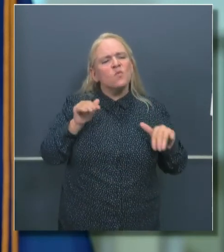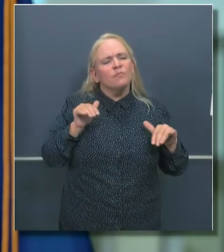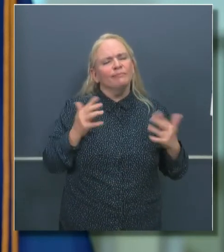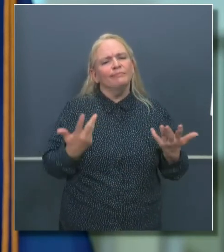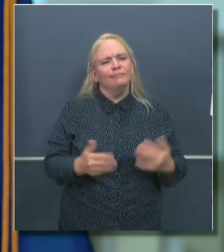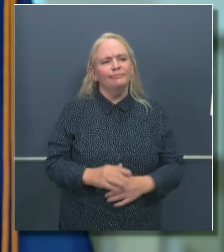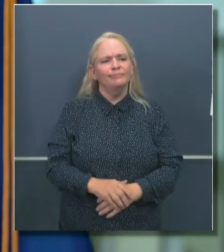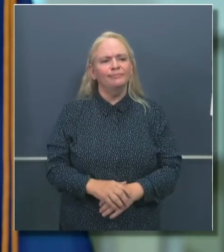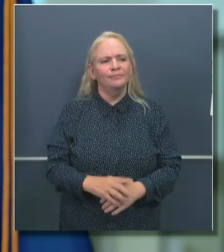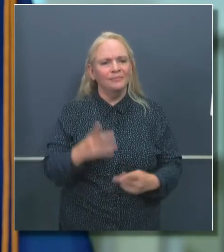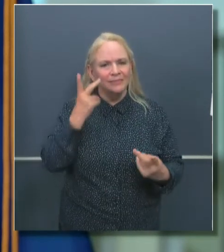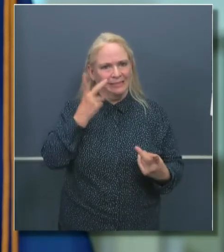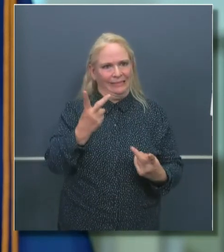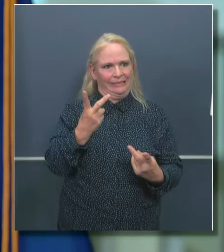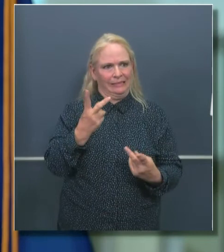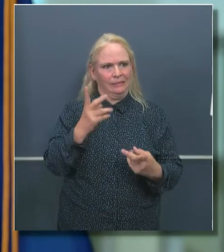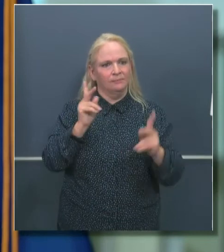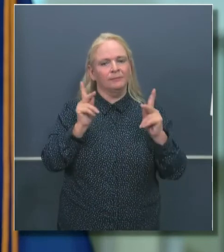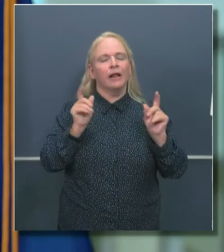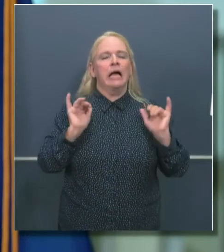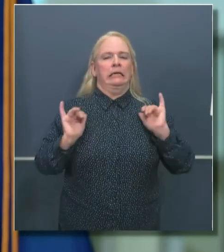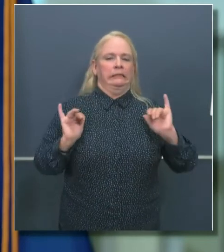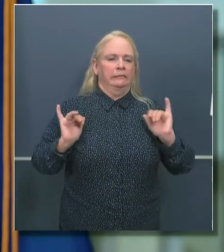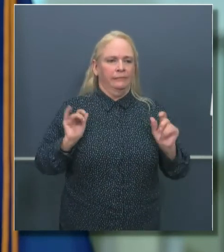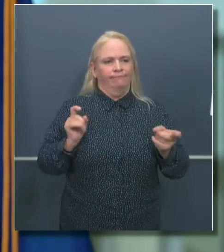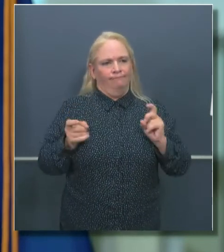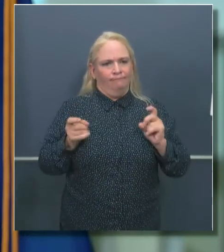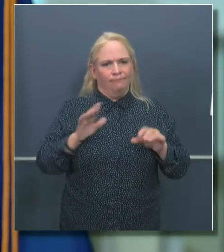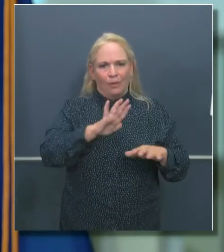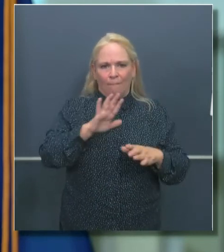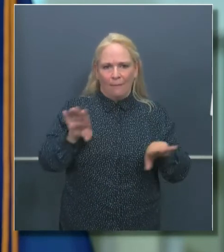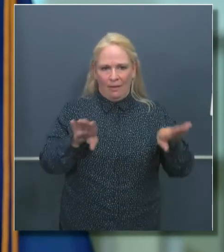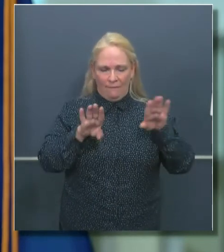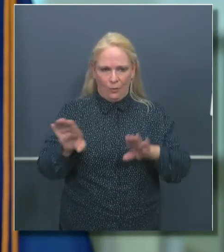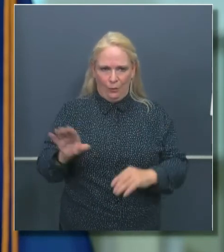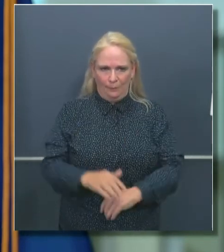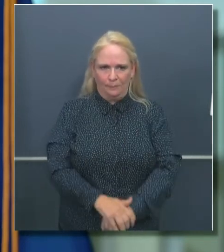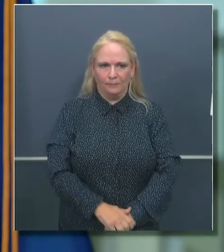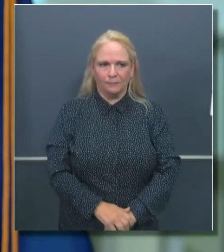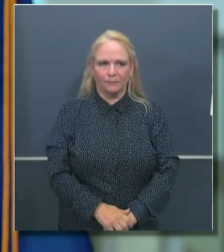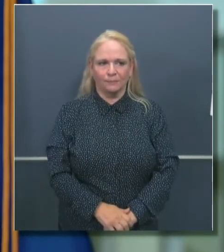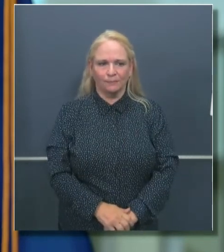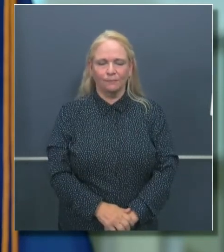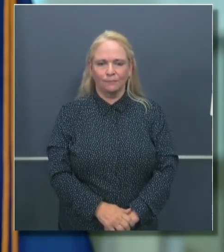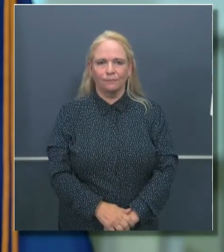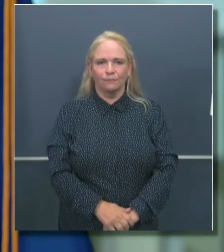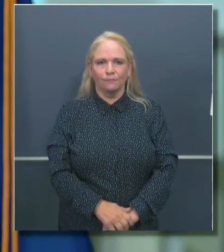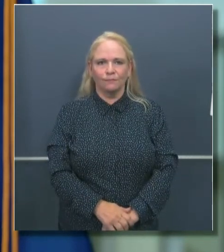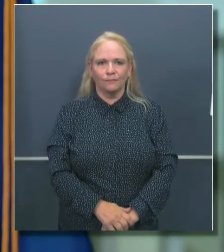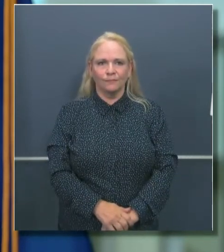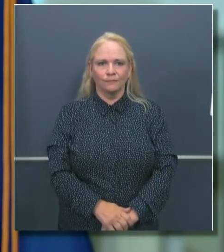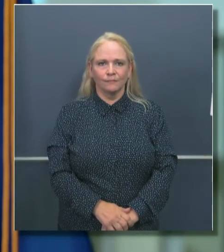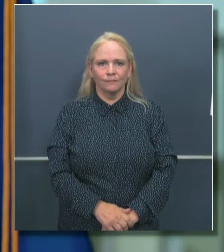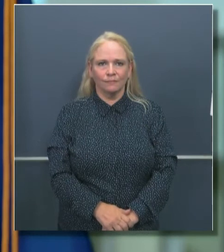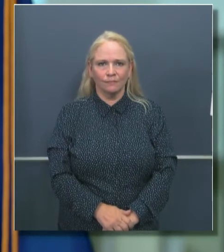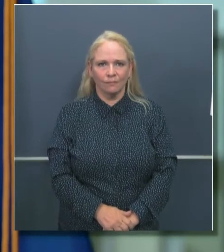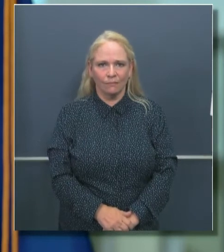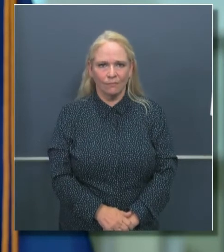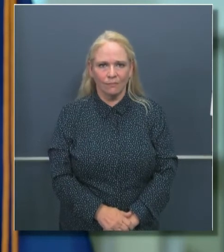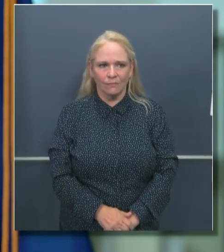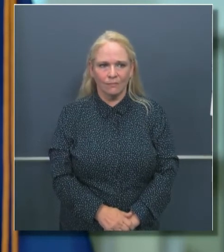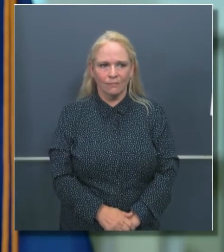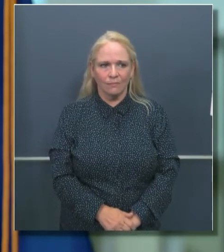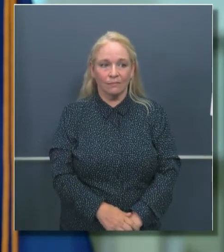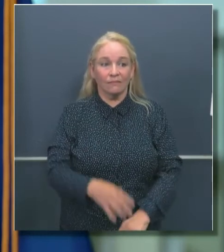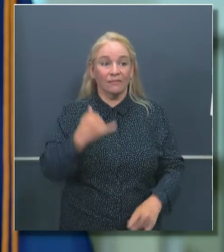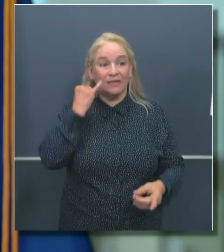we'll see some modification of behavior that may have happened on the natural and the default as we not put out all